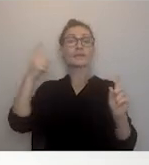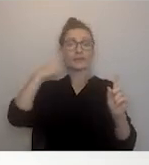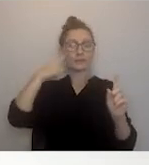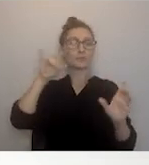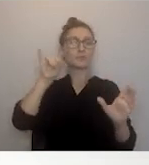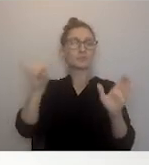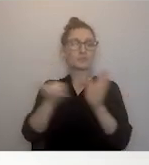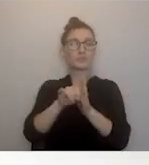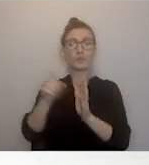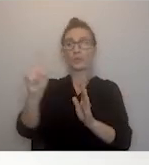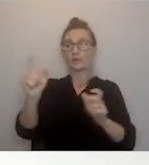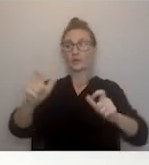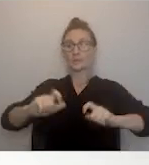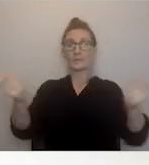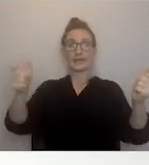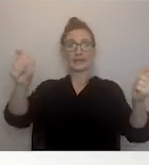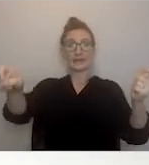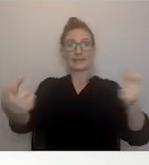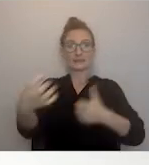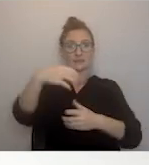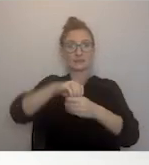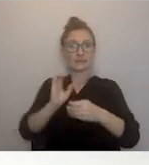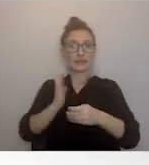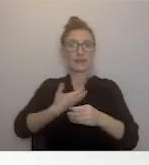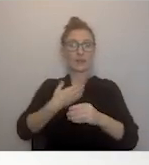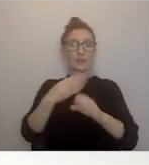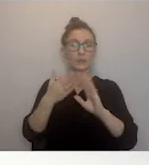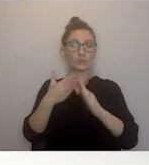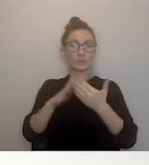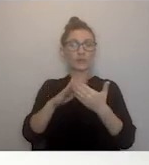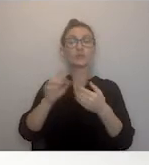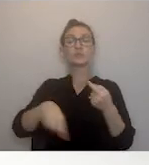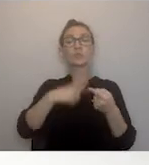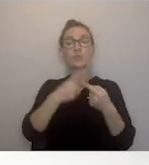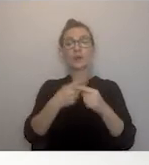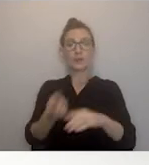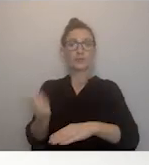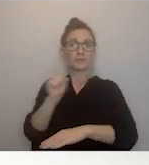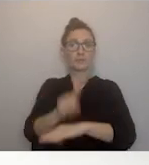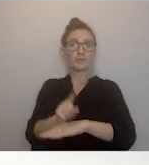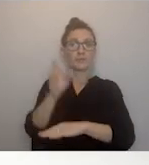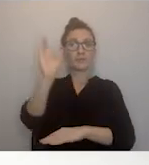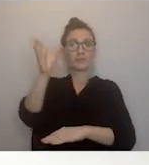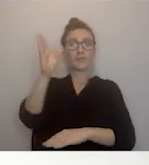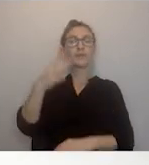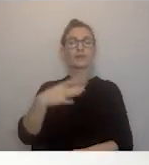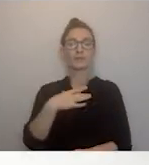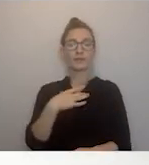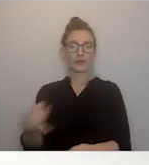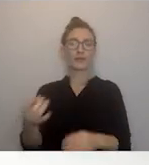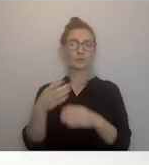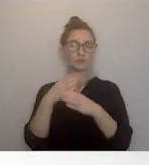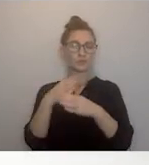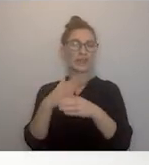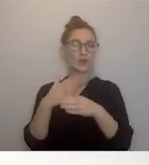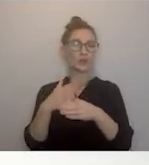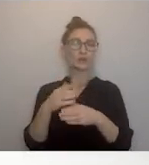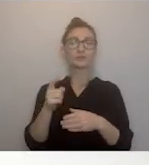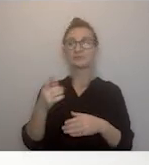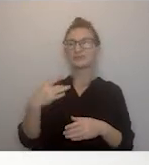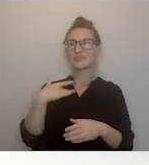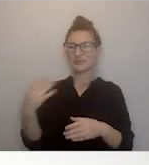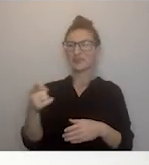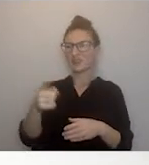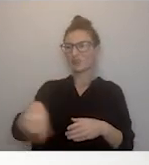how the government really identifies where the biggest needs are within our community. So whenever I'm in front of a group of people, I like to share about them